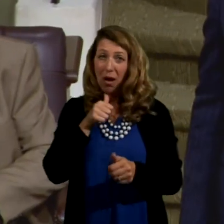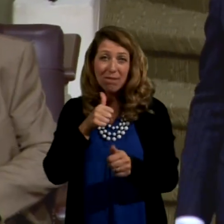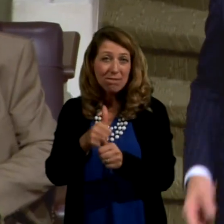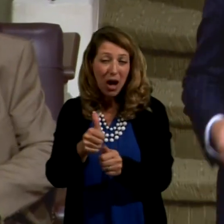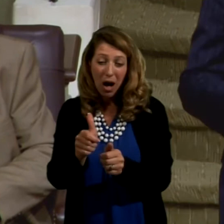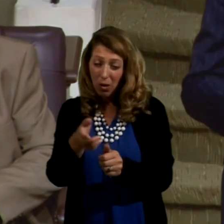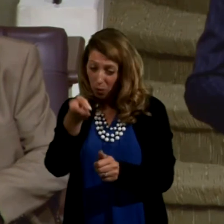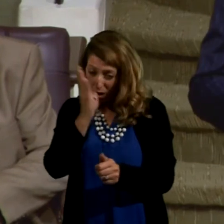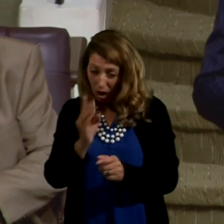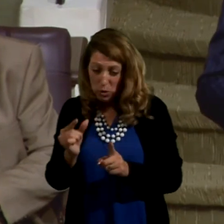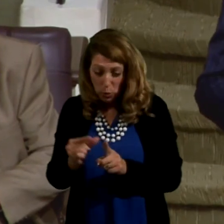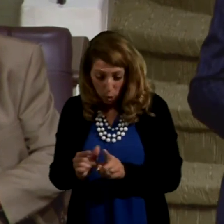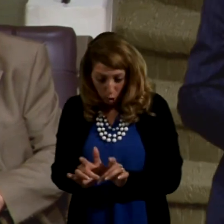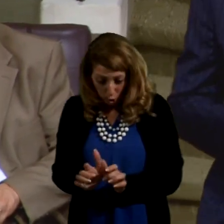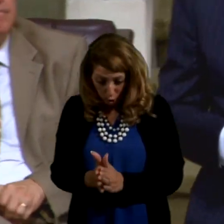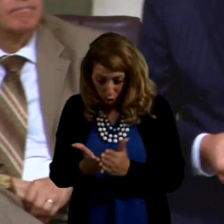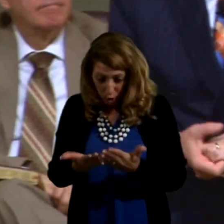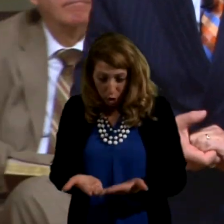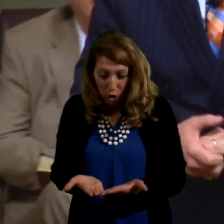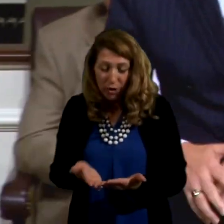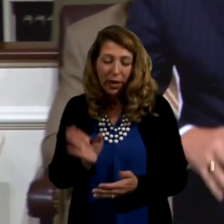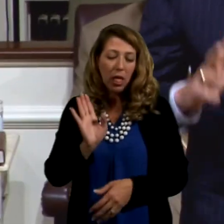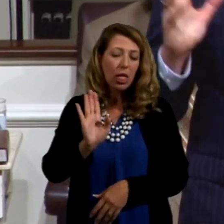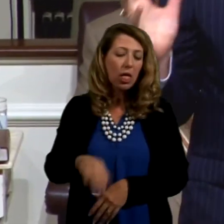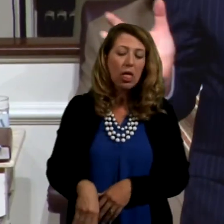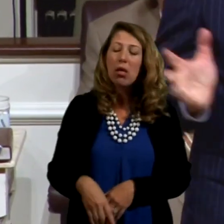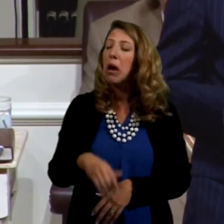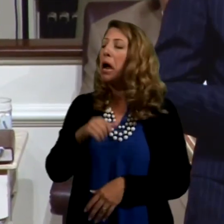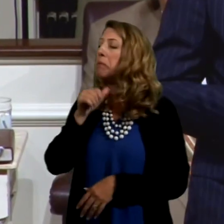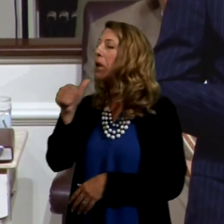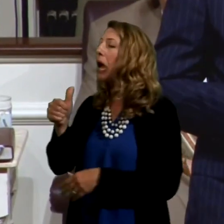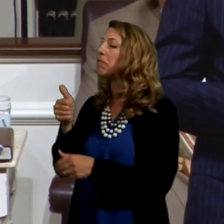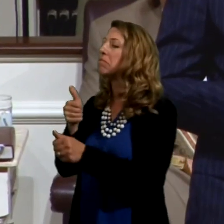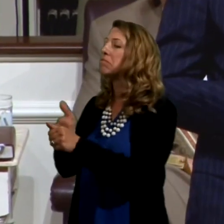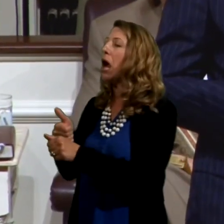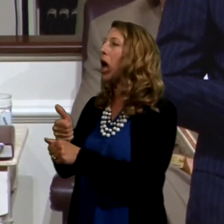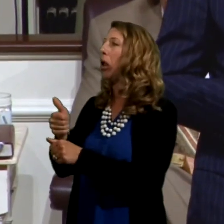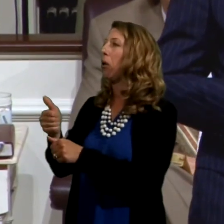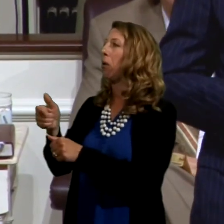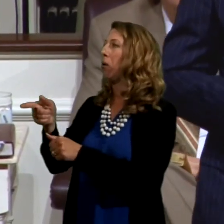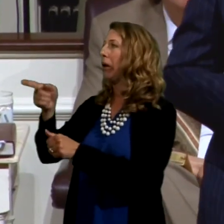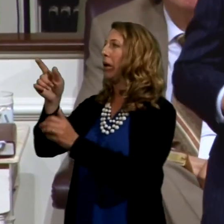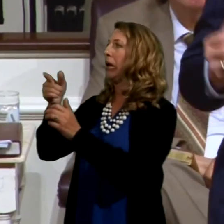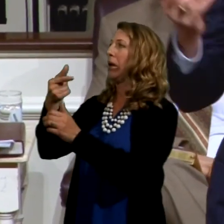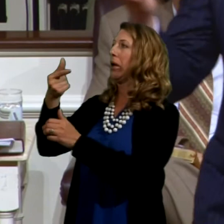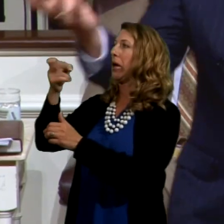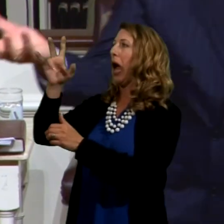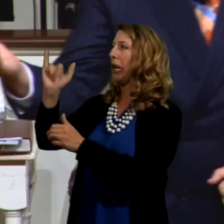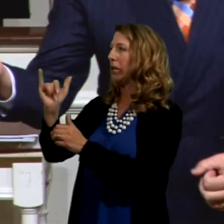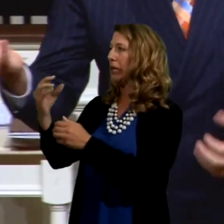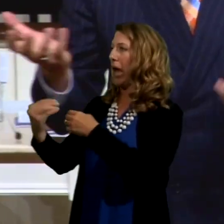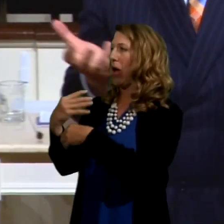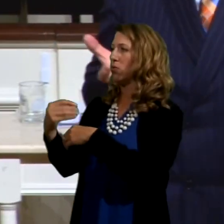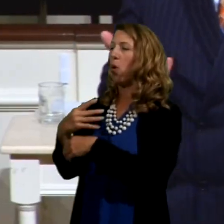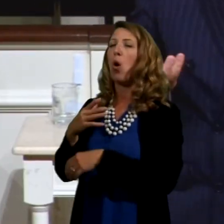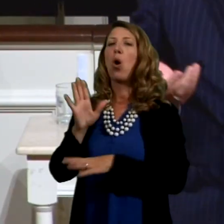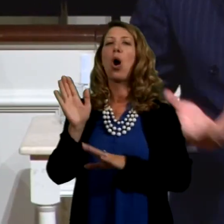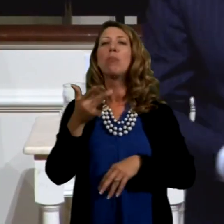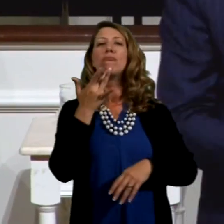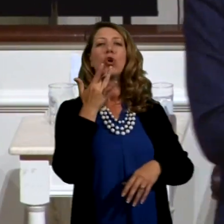God's counsel. So you want to go find a psychiatrist somewhere. You want someone to give you pills for your